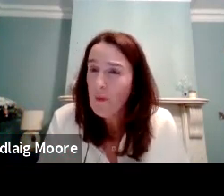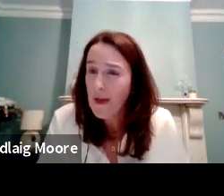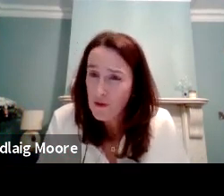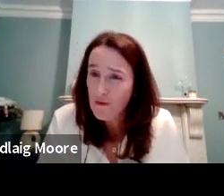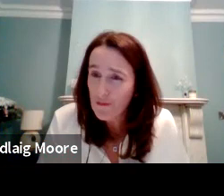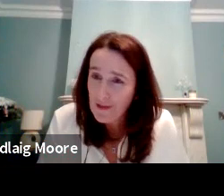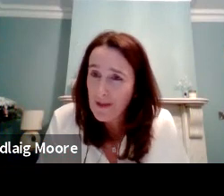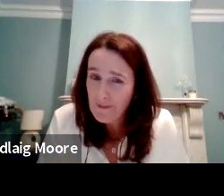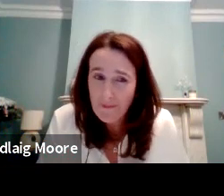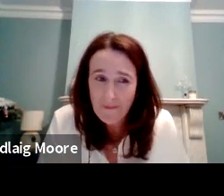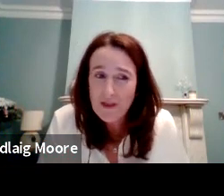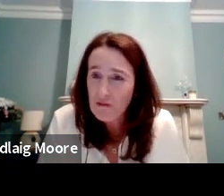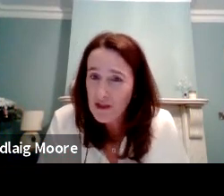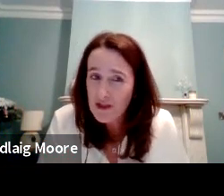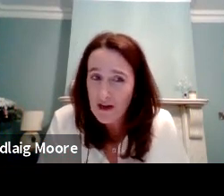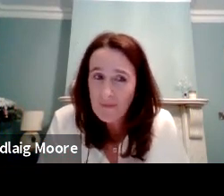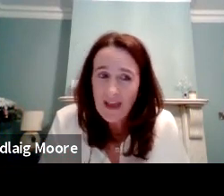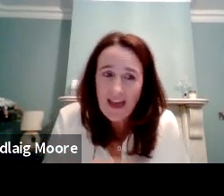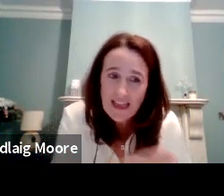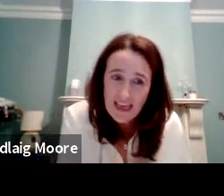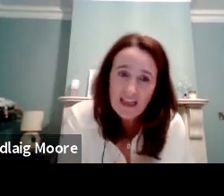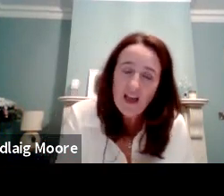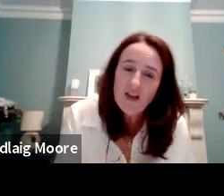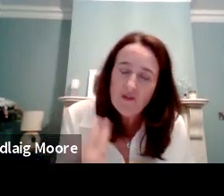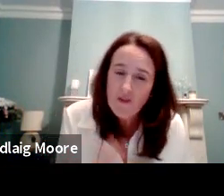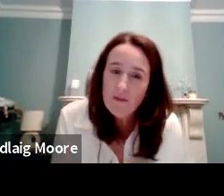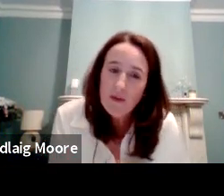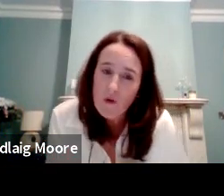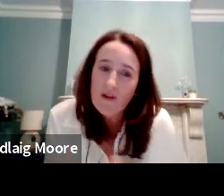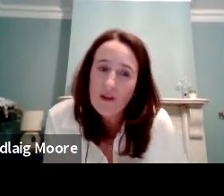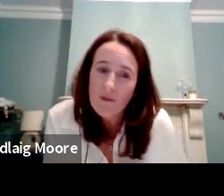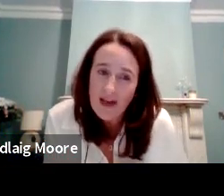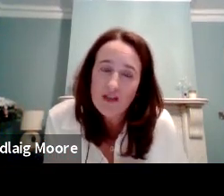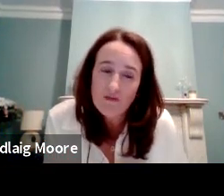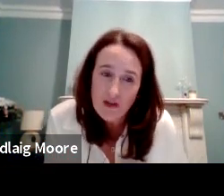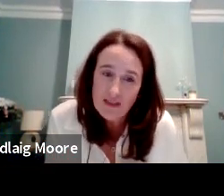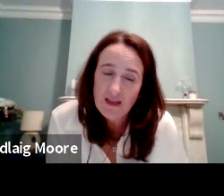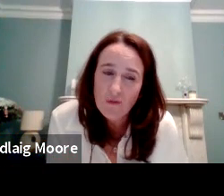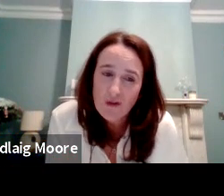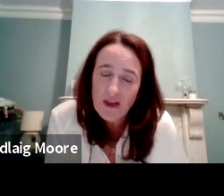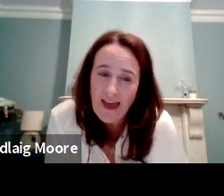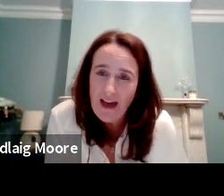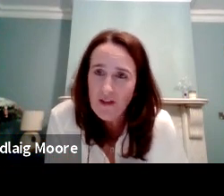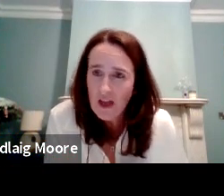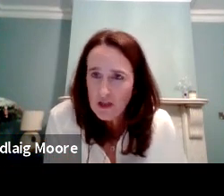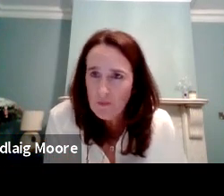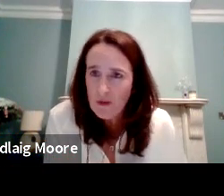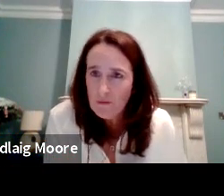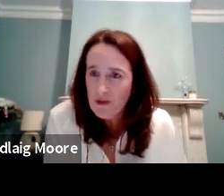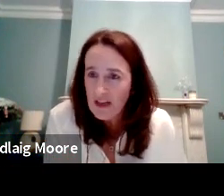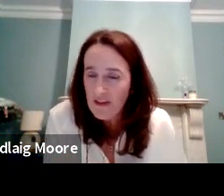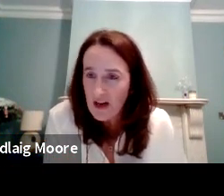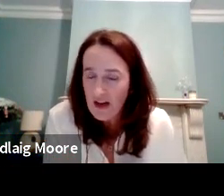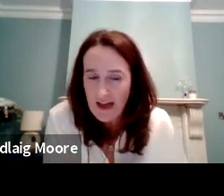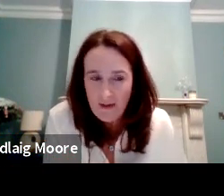me when I couldn't find my screen share. And again, developing more of a compassionate voice. I have something